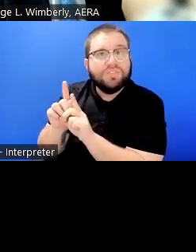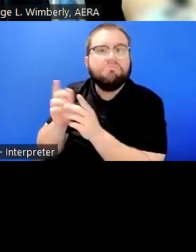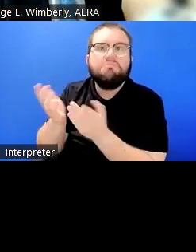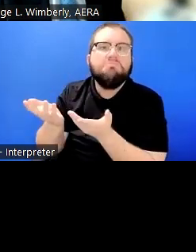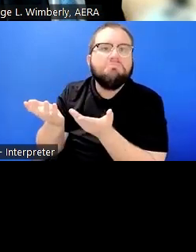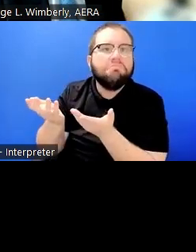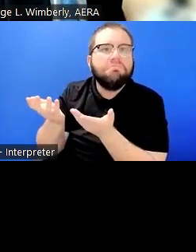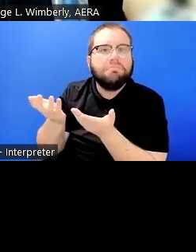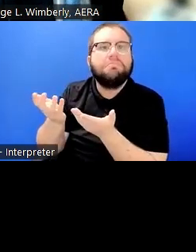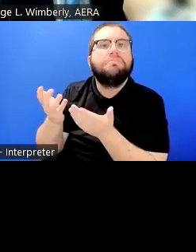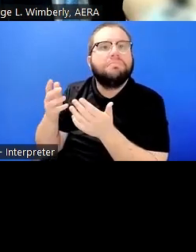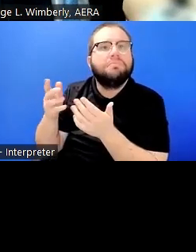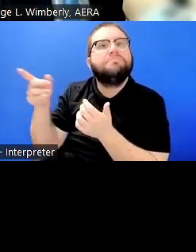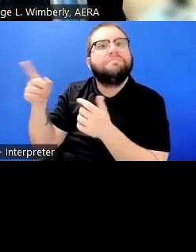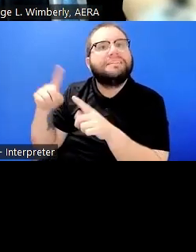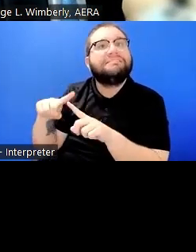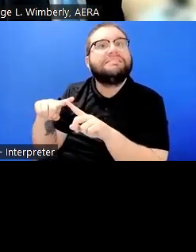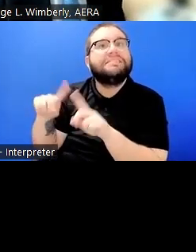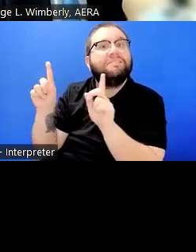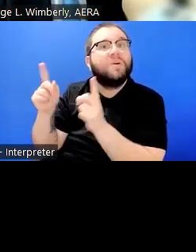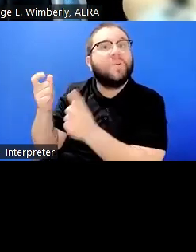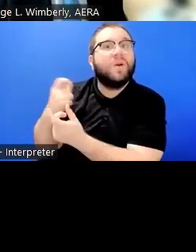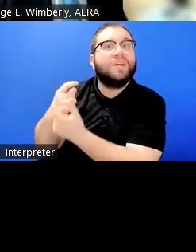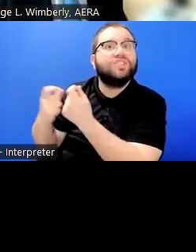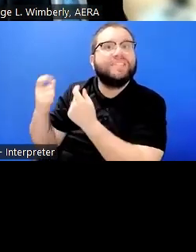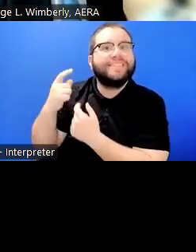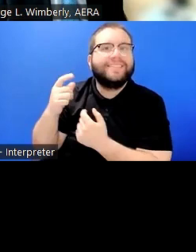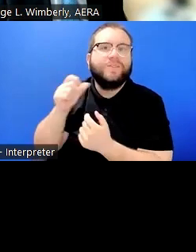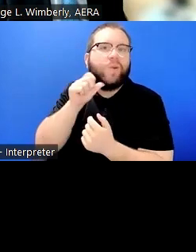Don't send us theirs. That's something that's